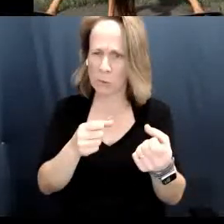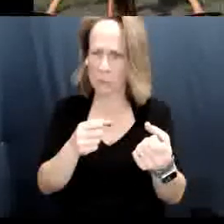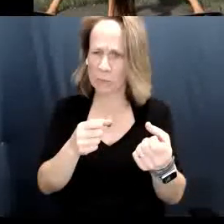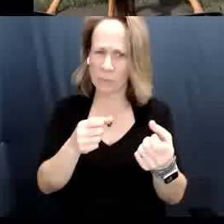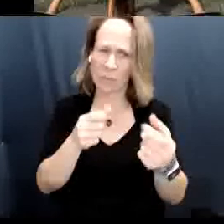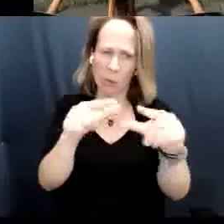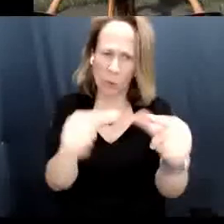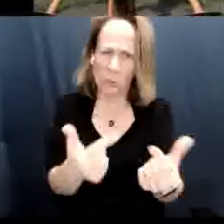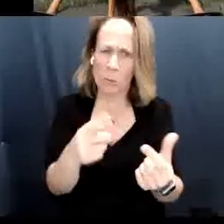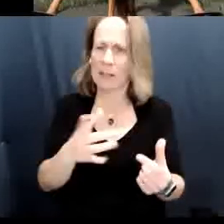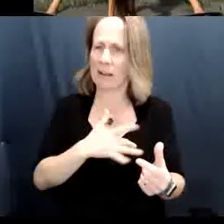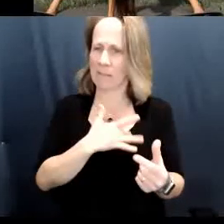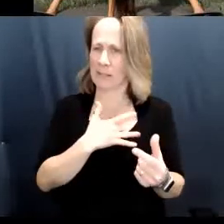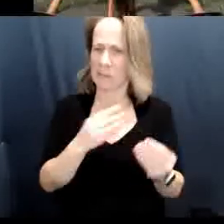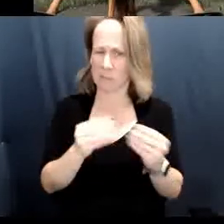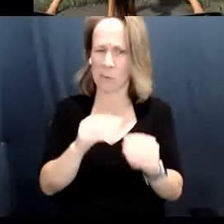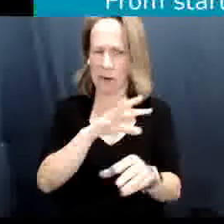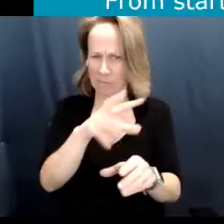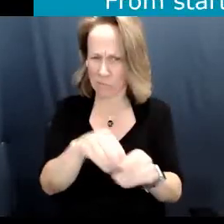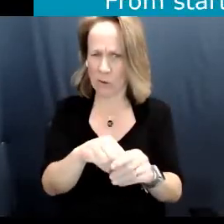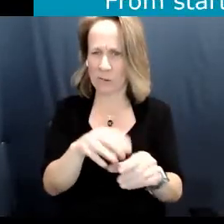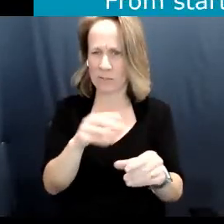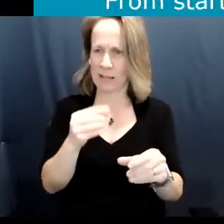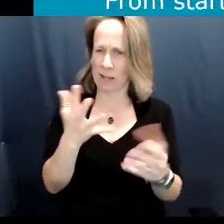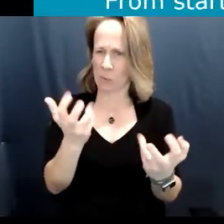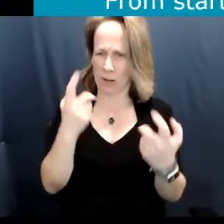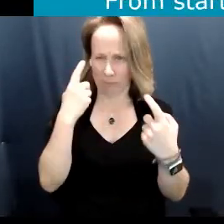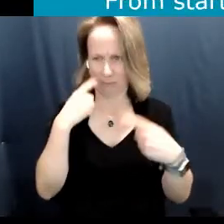success and its outcomes.